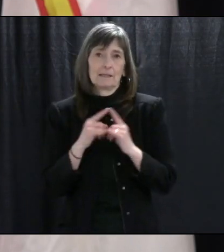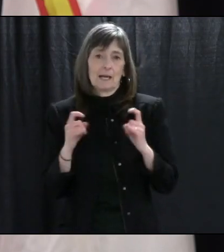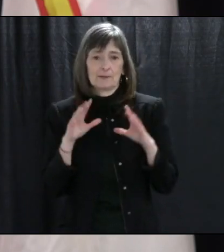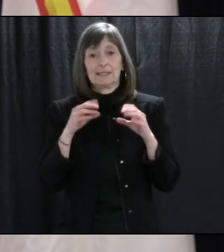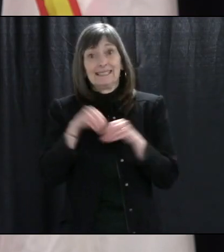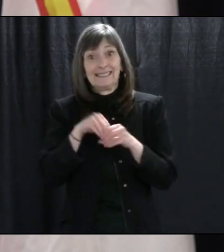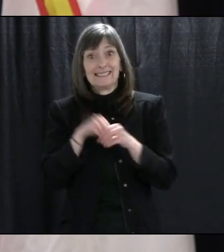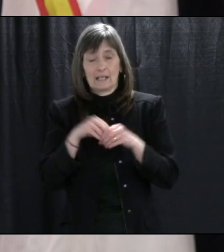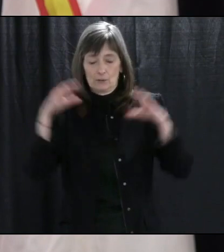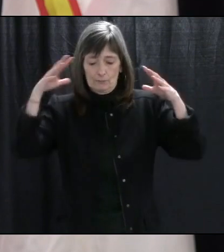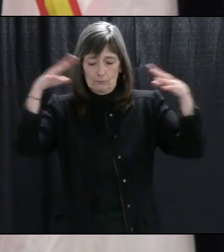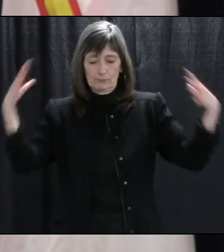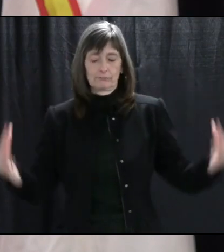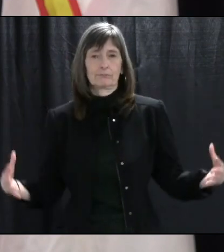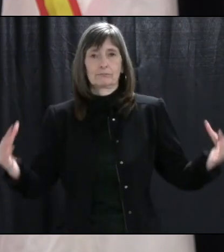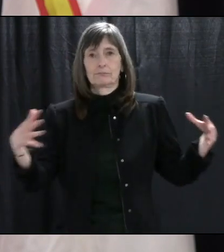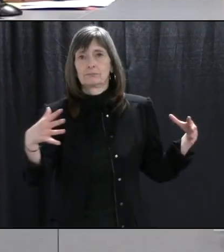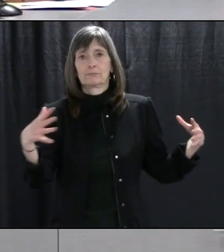bubble.